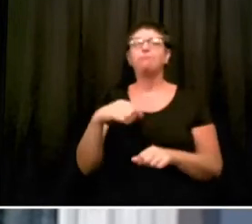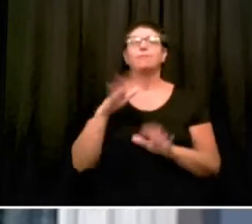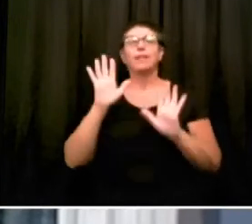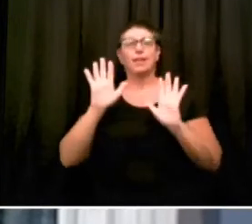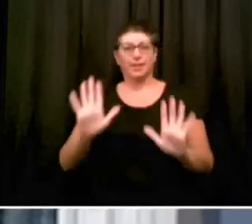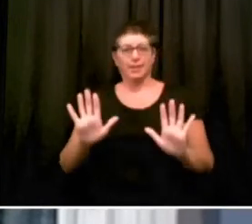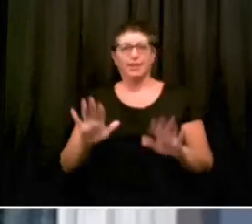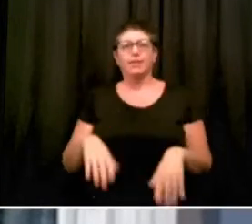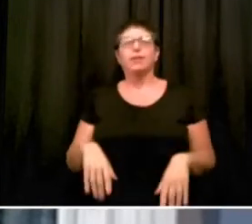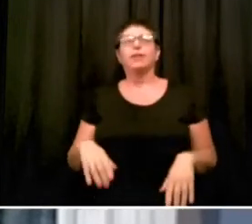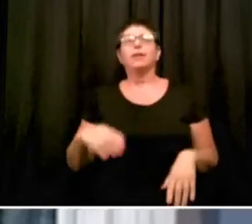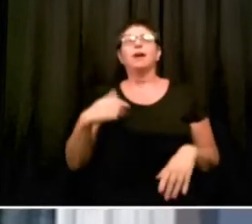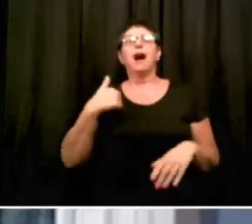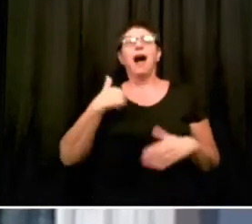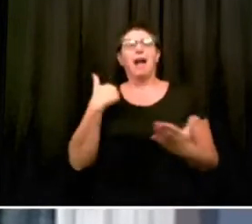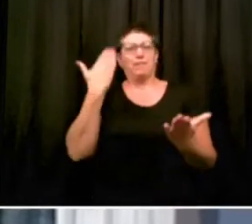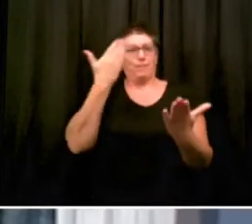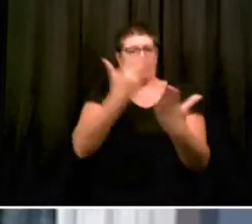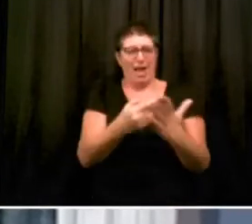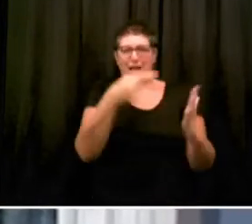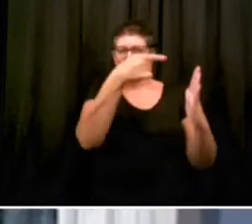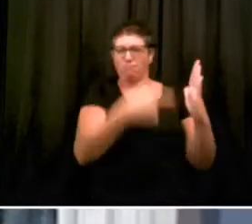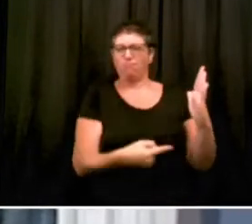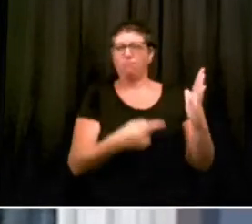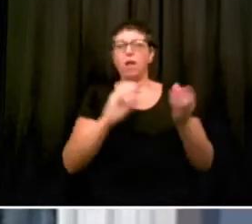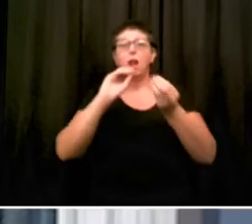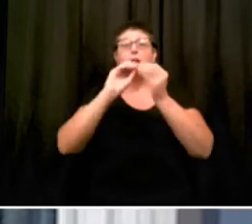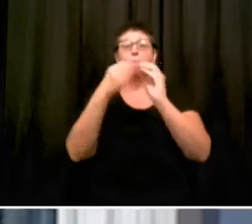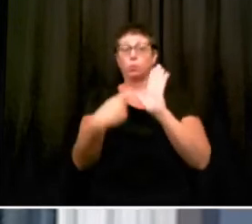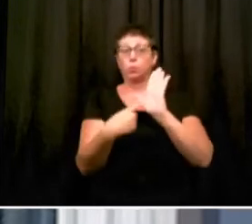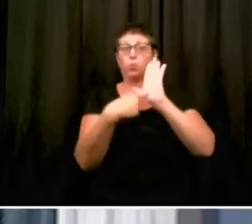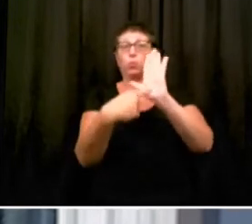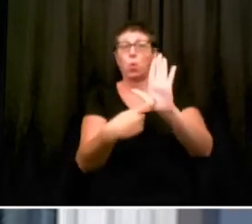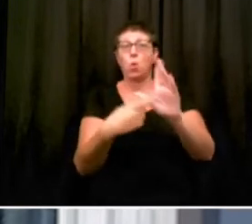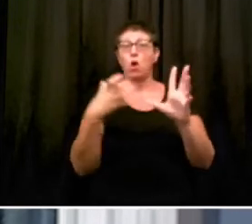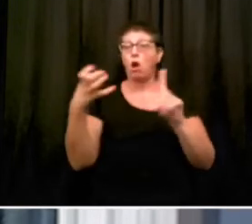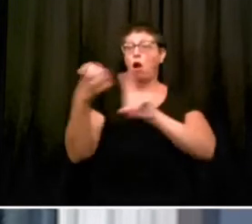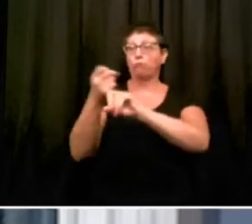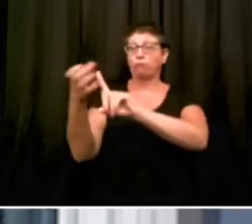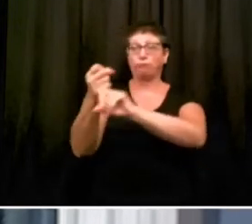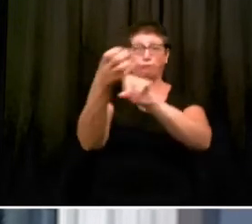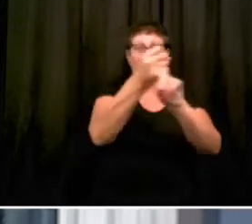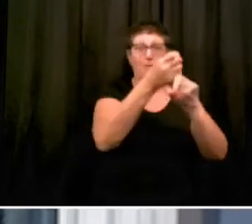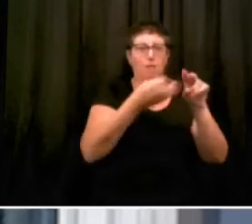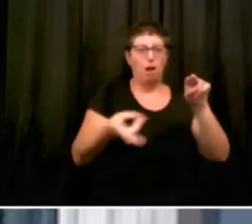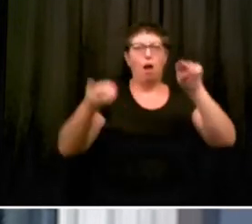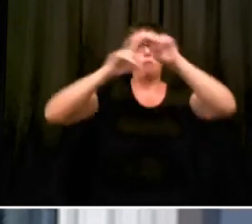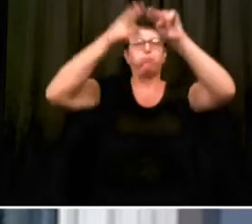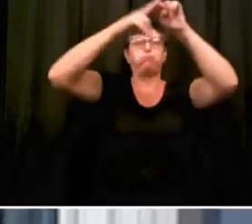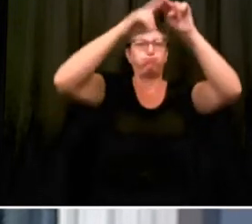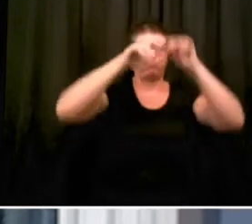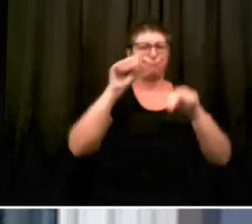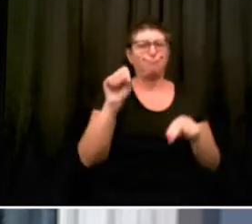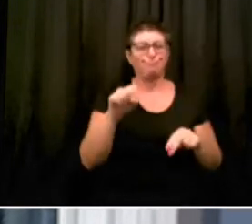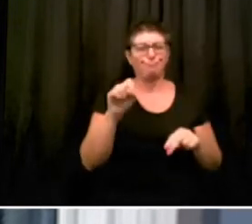response times are up. I think the mayor touched on a couple things. You know, some of the other numbers that haven't been mentioned